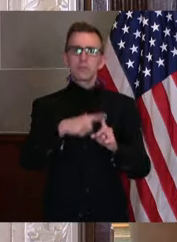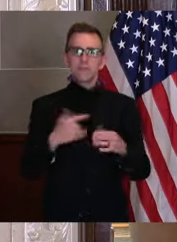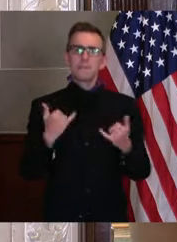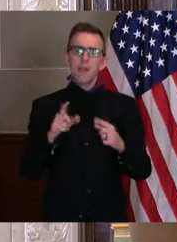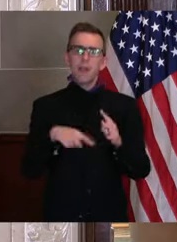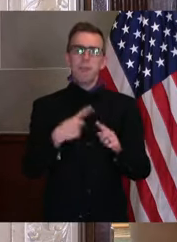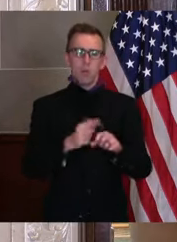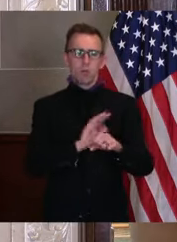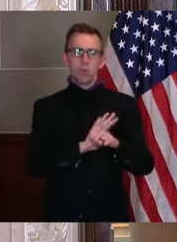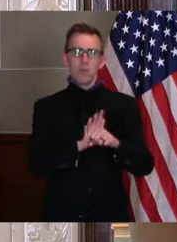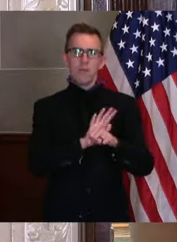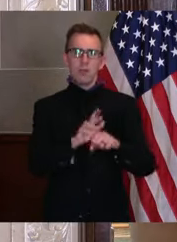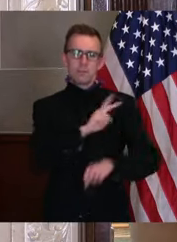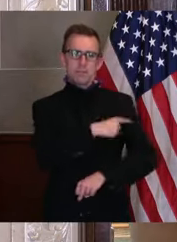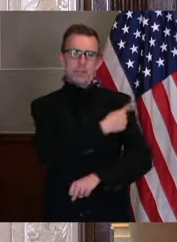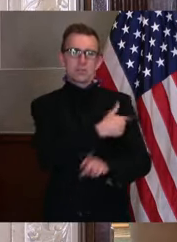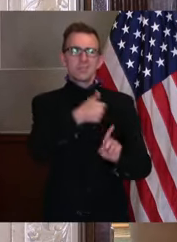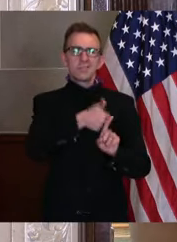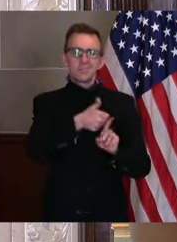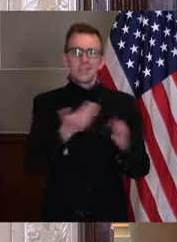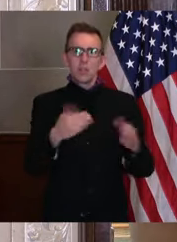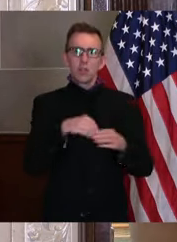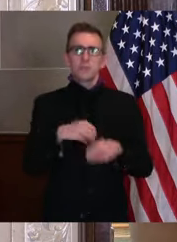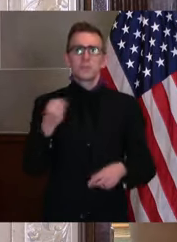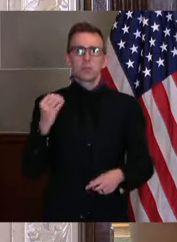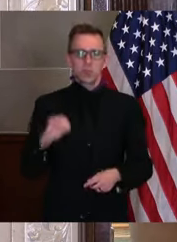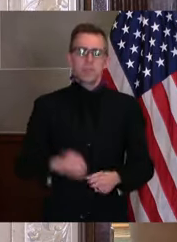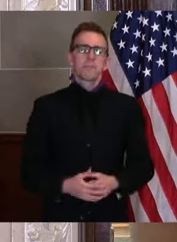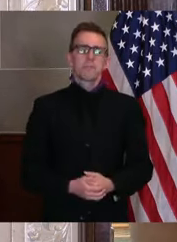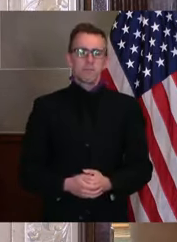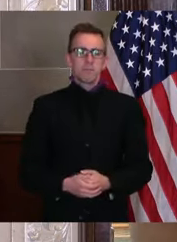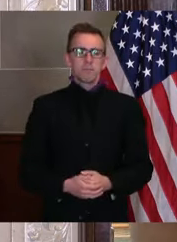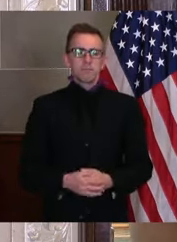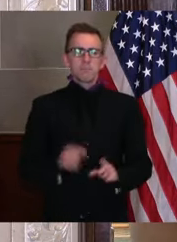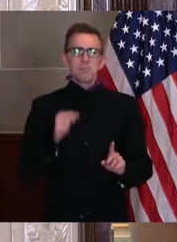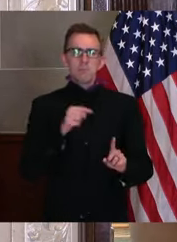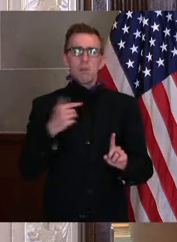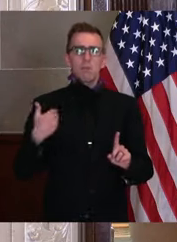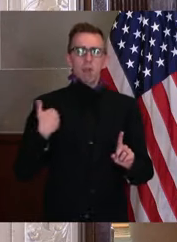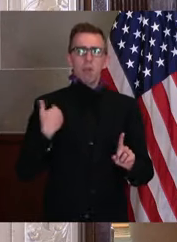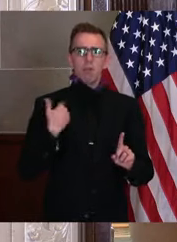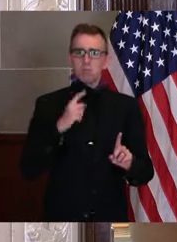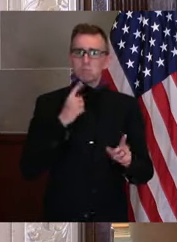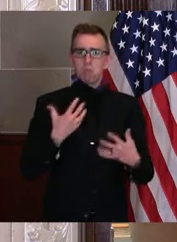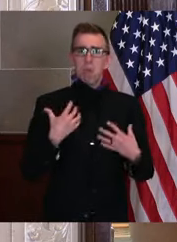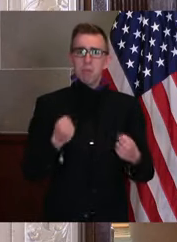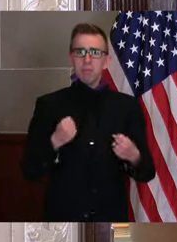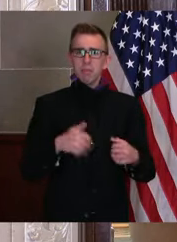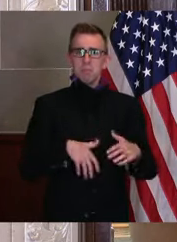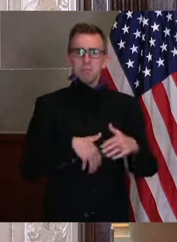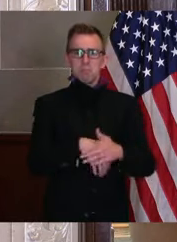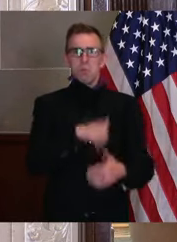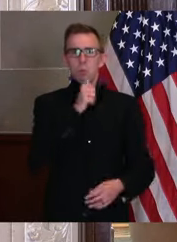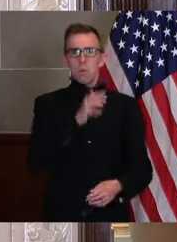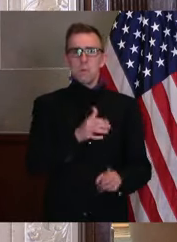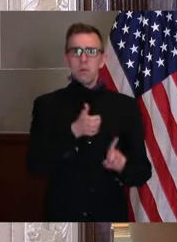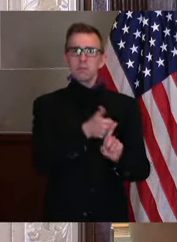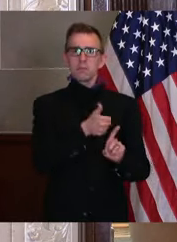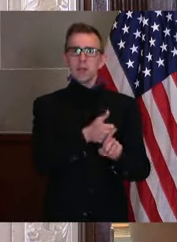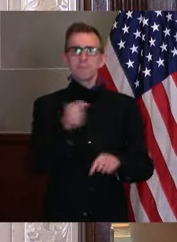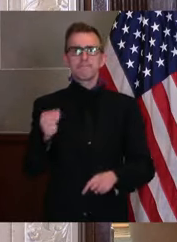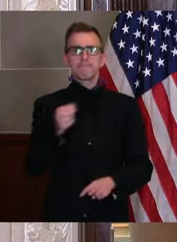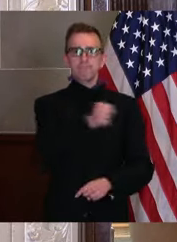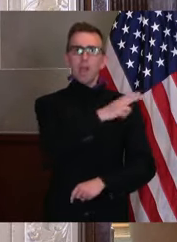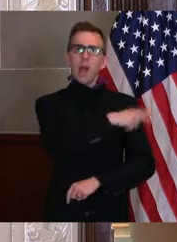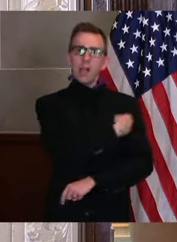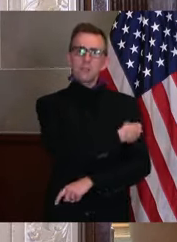a COVID-19 patient in Missouri. A young, otherwise healthy, pregnant woman had been